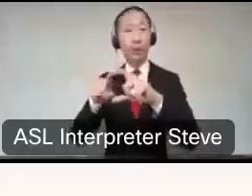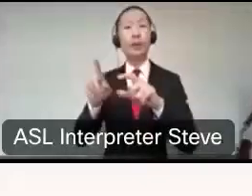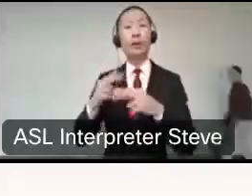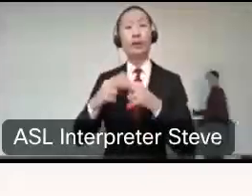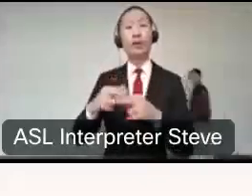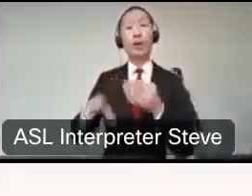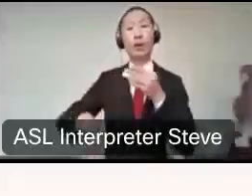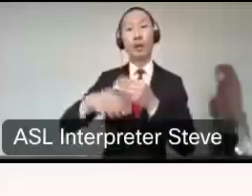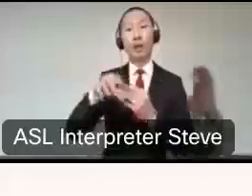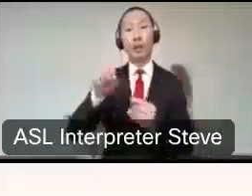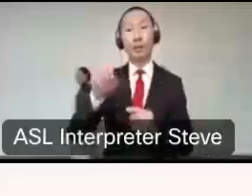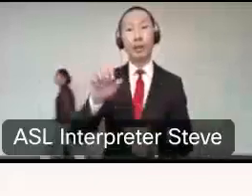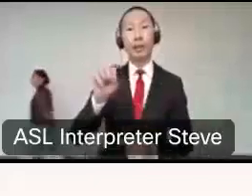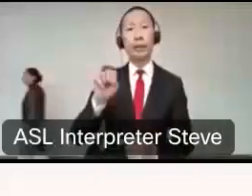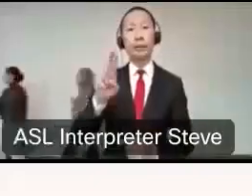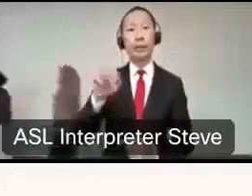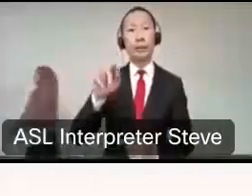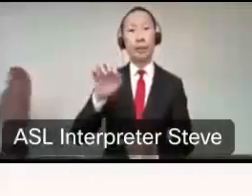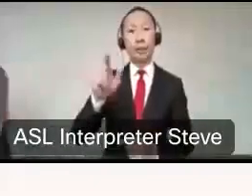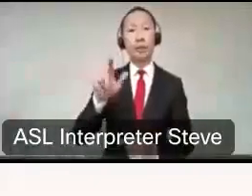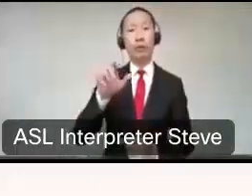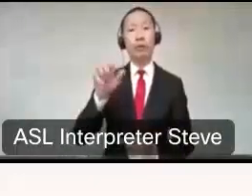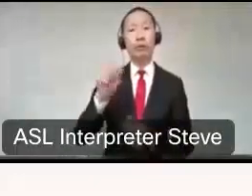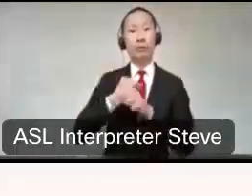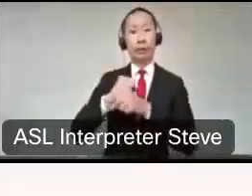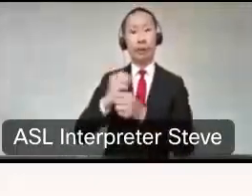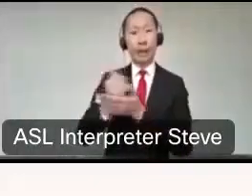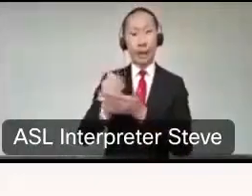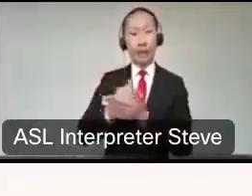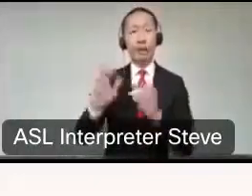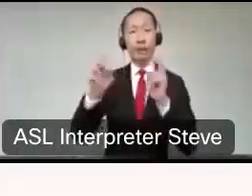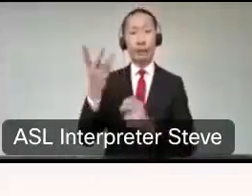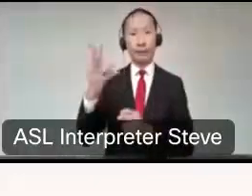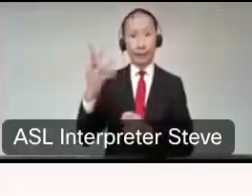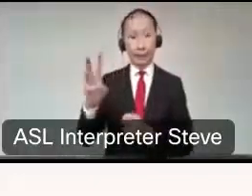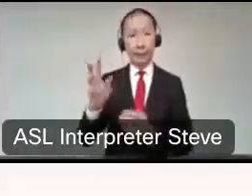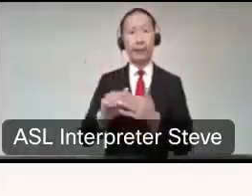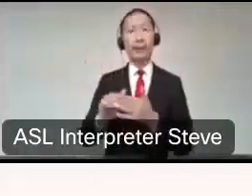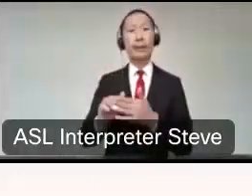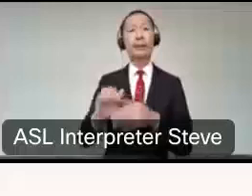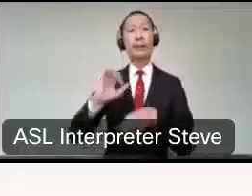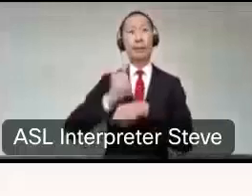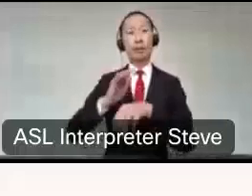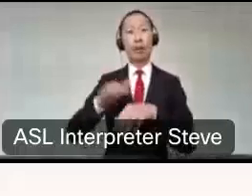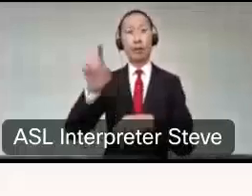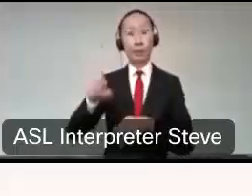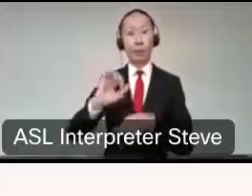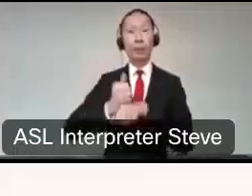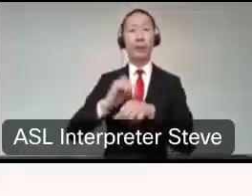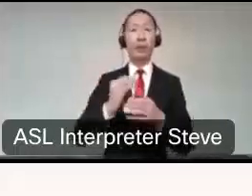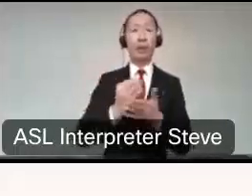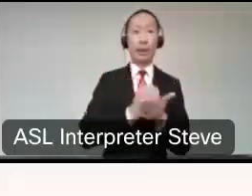Supplemental Security Income, or Title 16, and that is our needs-based disability program based on income